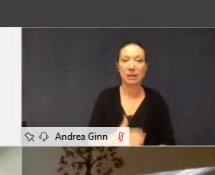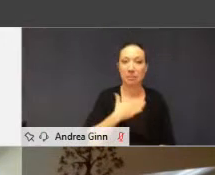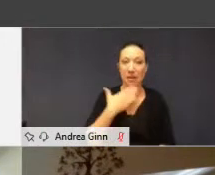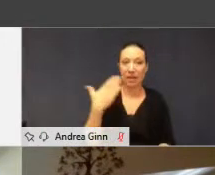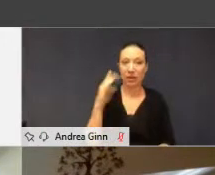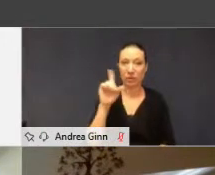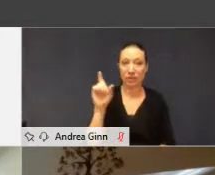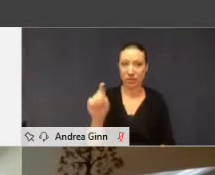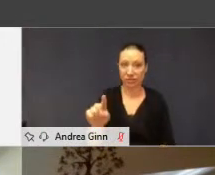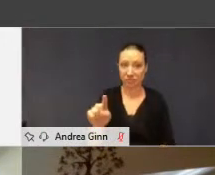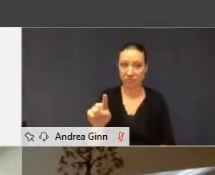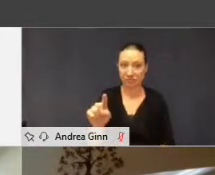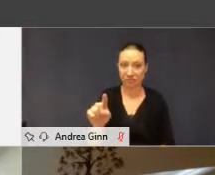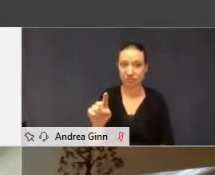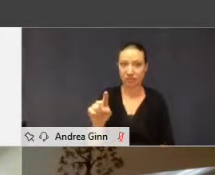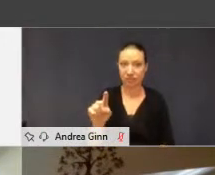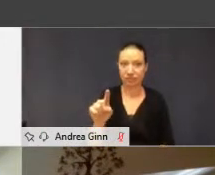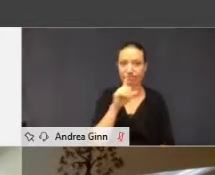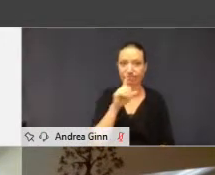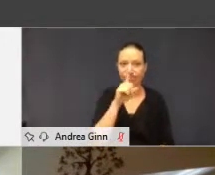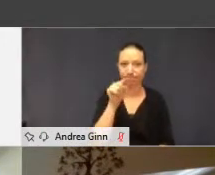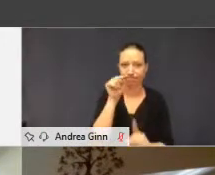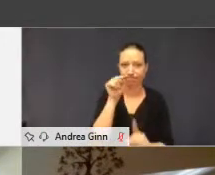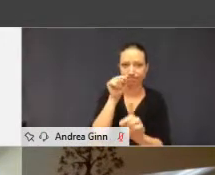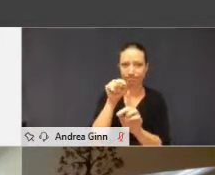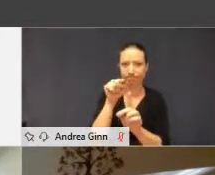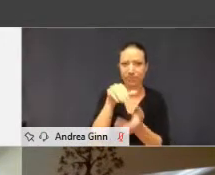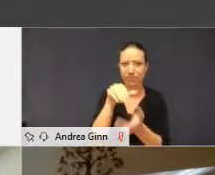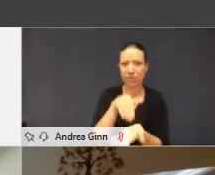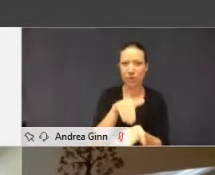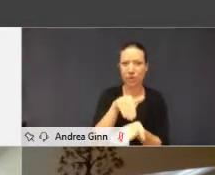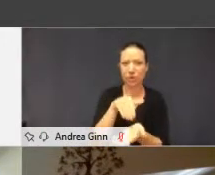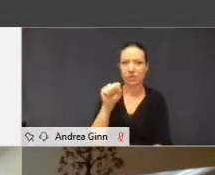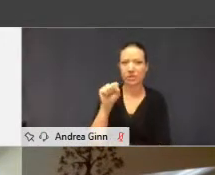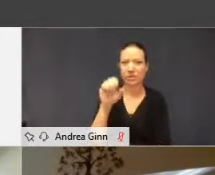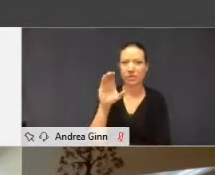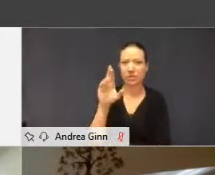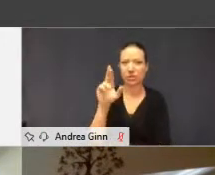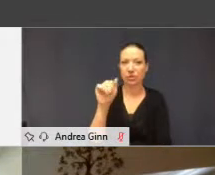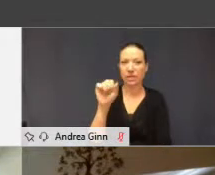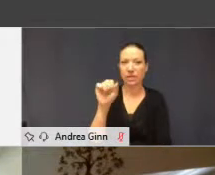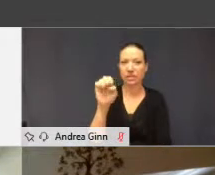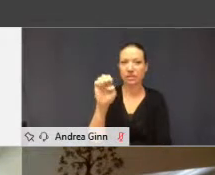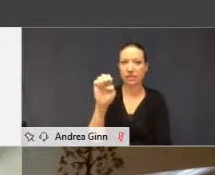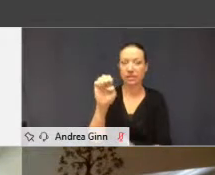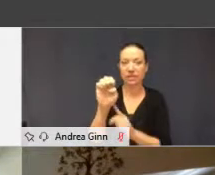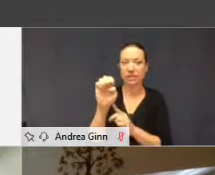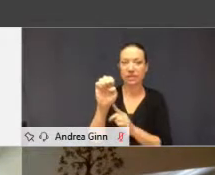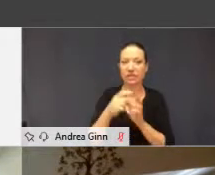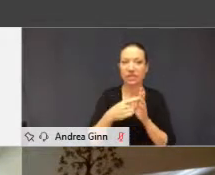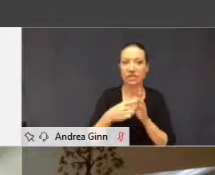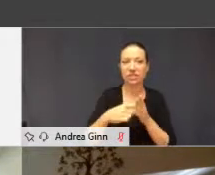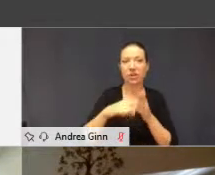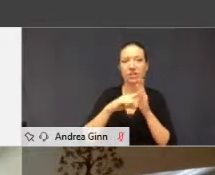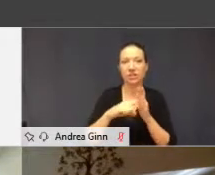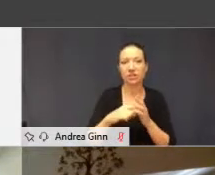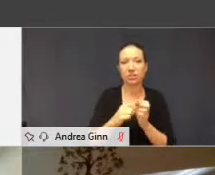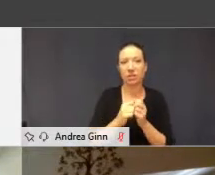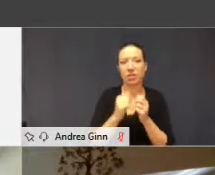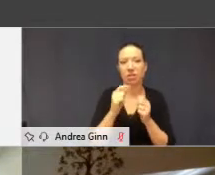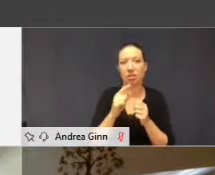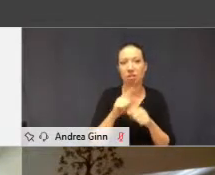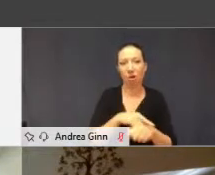to Dr. Scrace, and it starts with a very long story told in